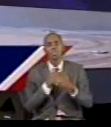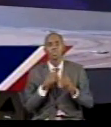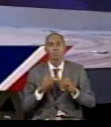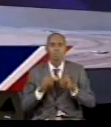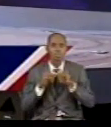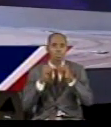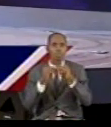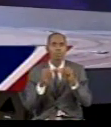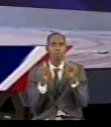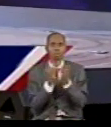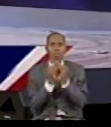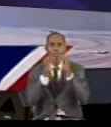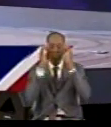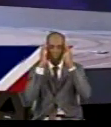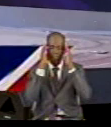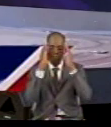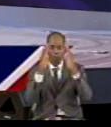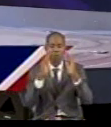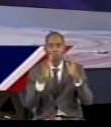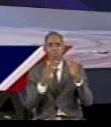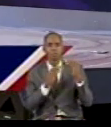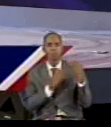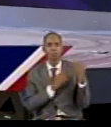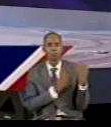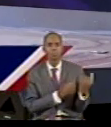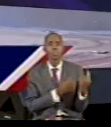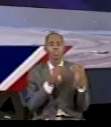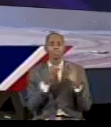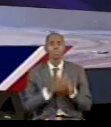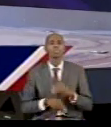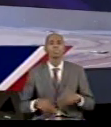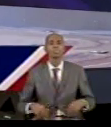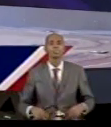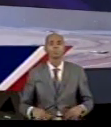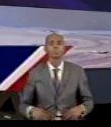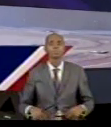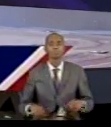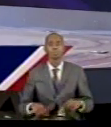focused boldness. Now, boldness